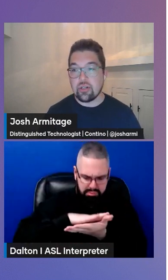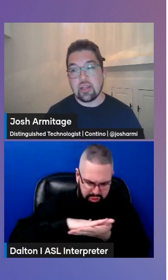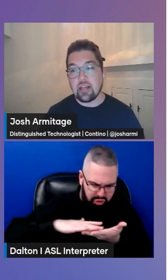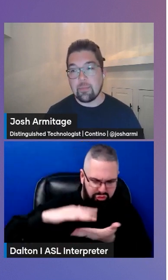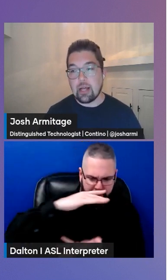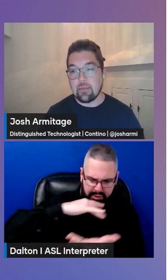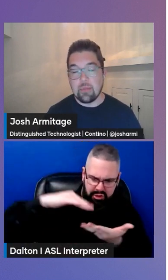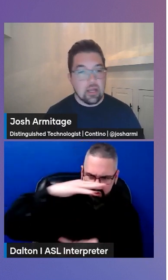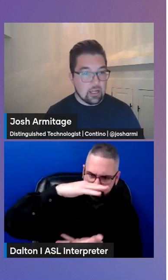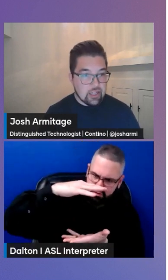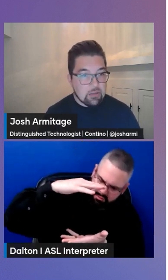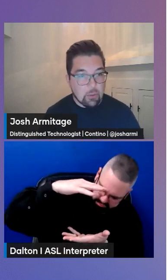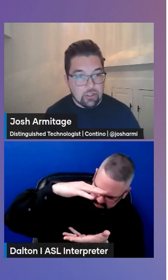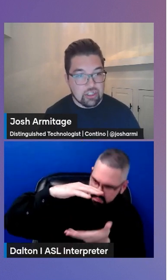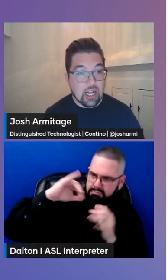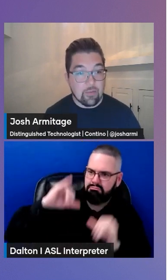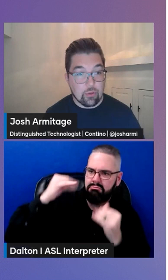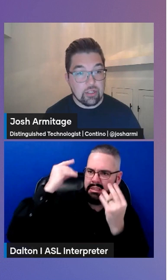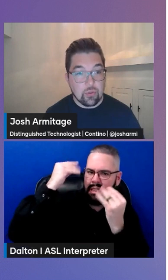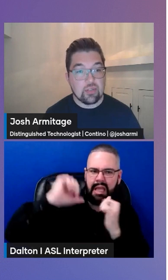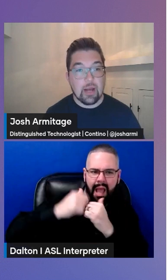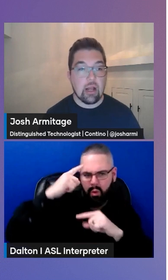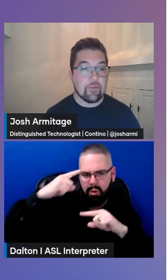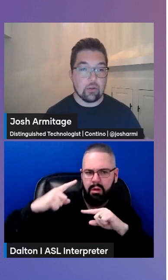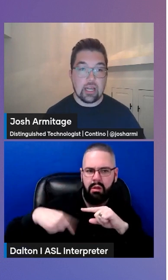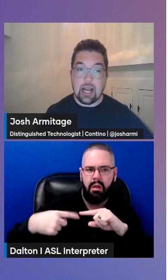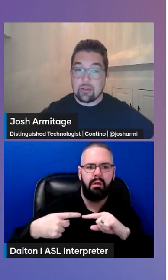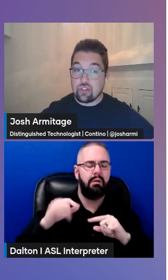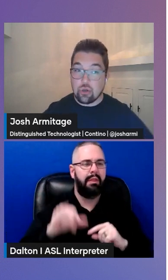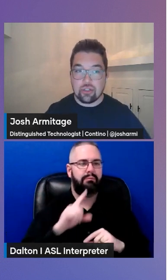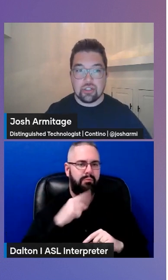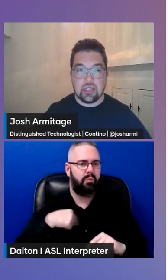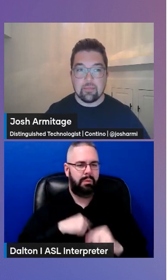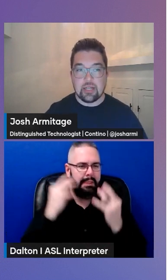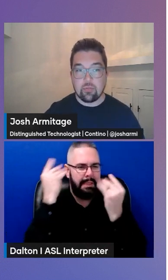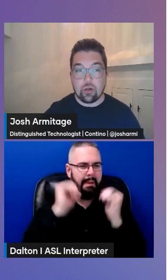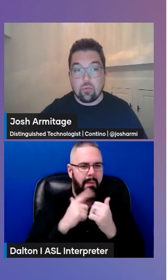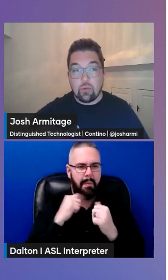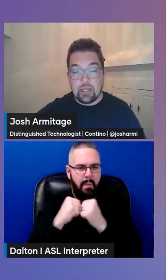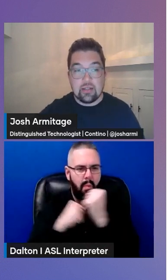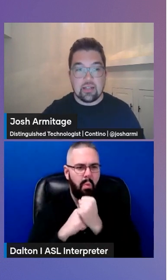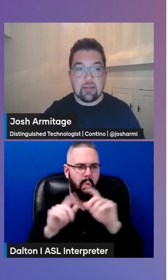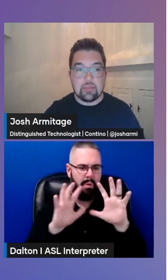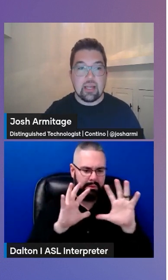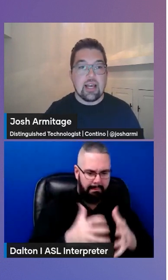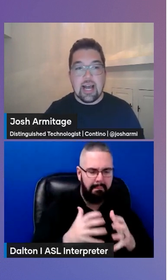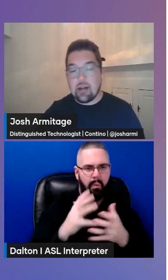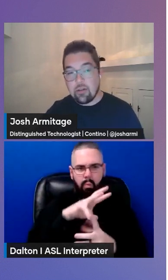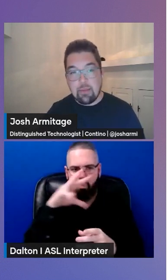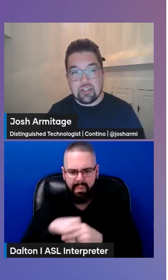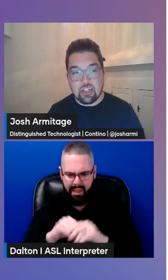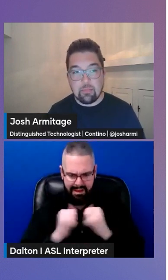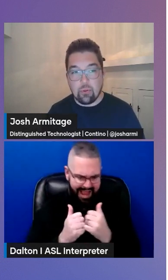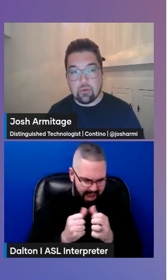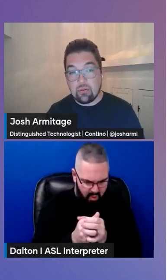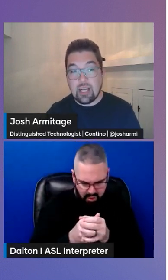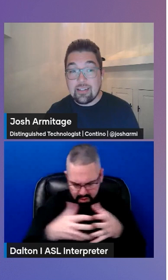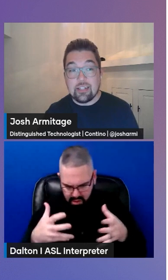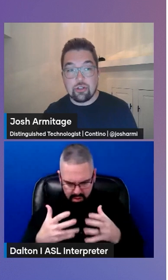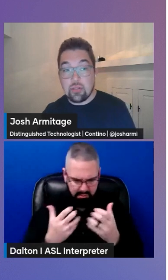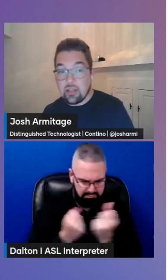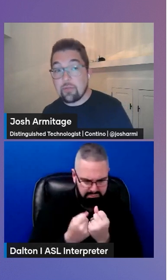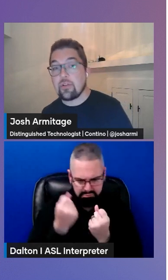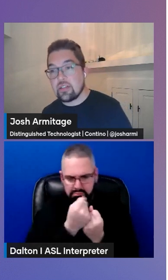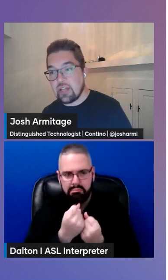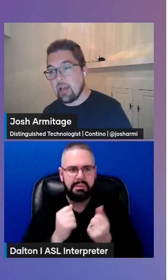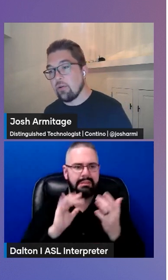how you should think about them. And team topologies I've kind of already talked about. If you're looking at how to structure teams, how to work within teams, how to best support like